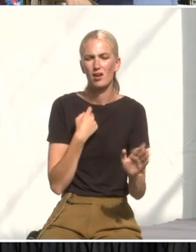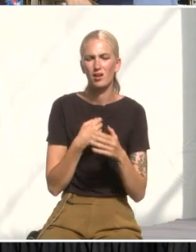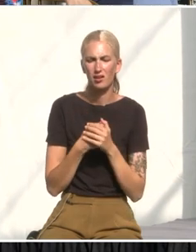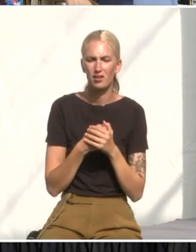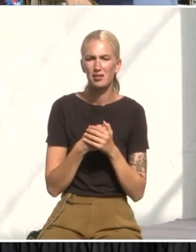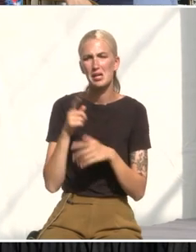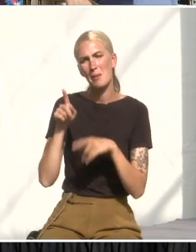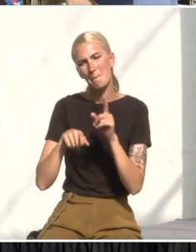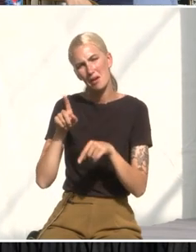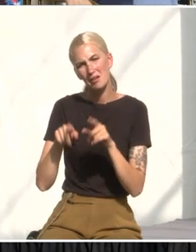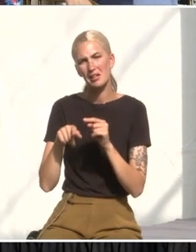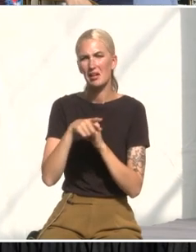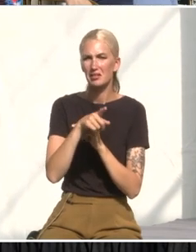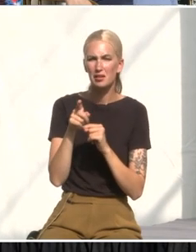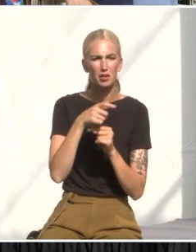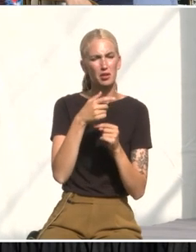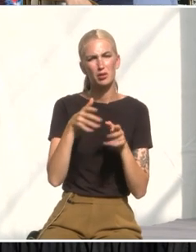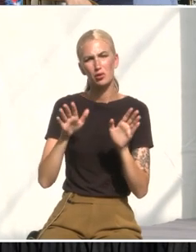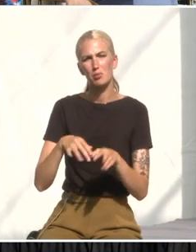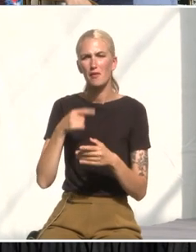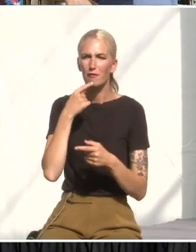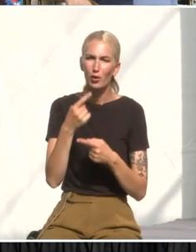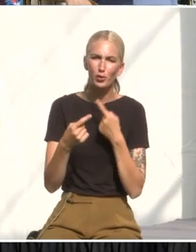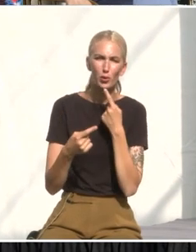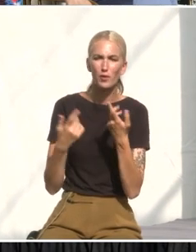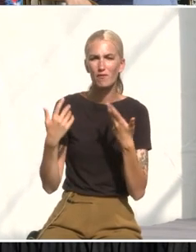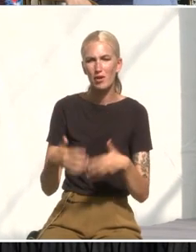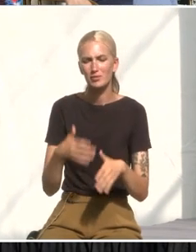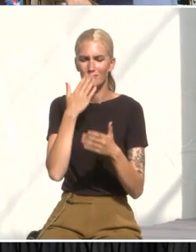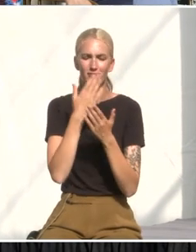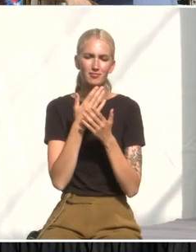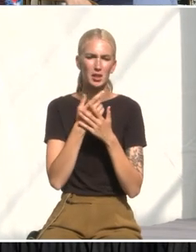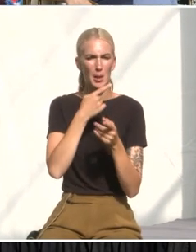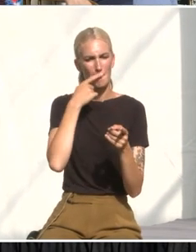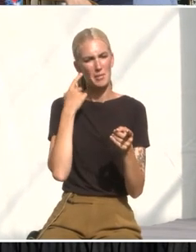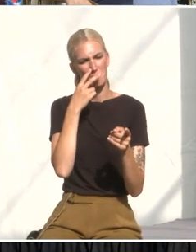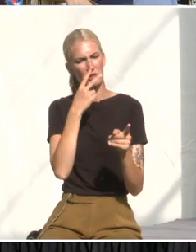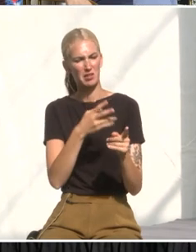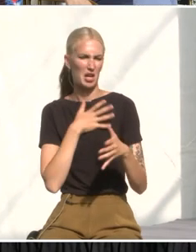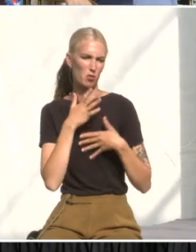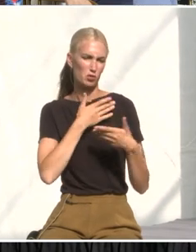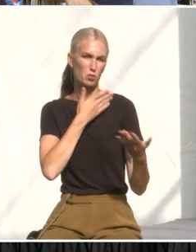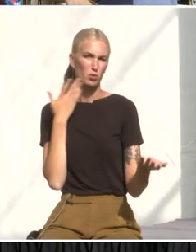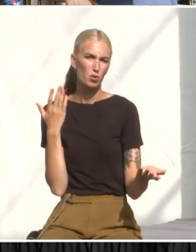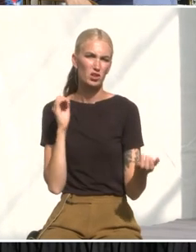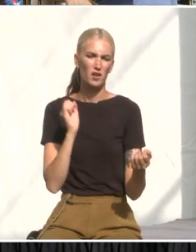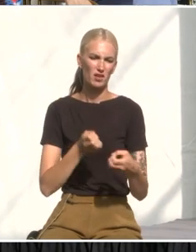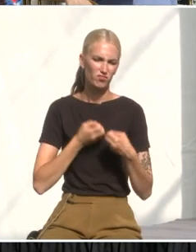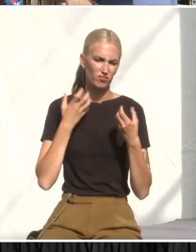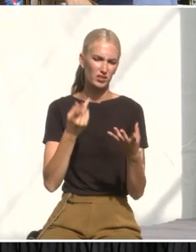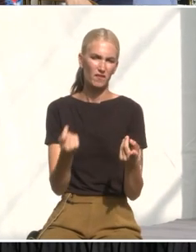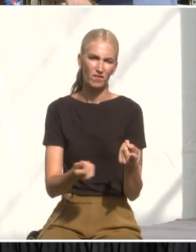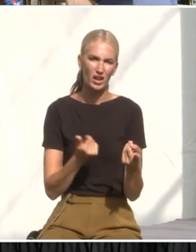them you already pointed out. So men are often perceived as being unemotional or less expressive about